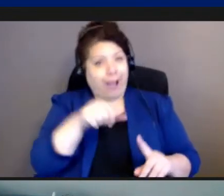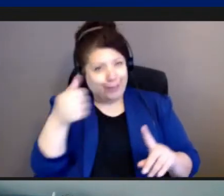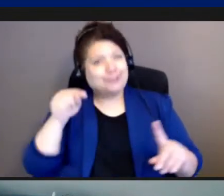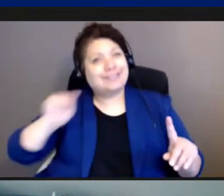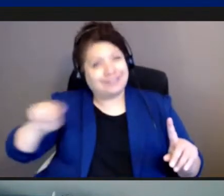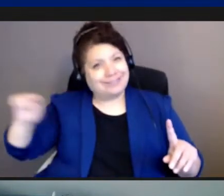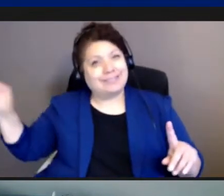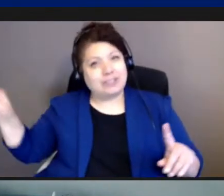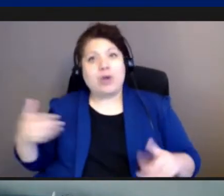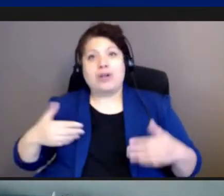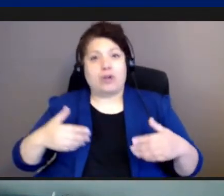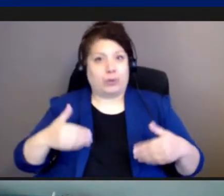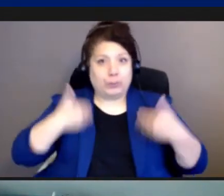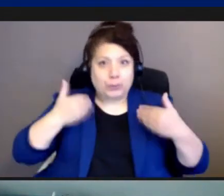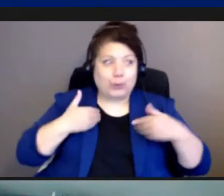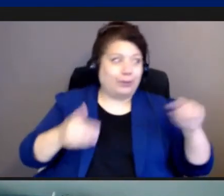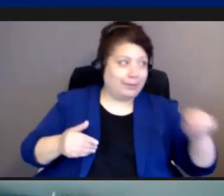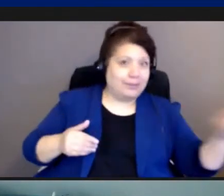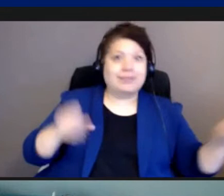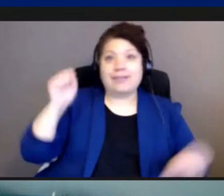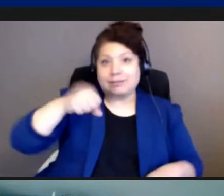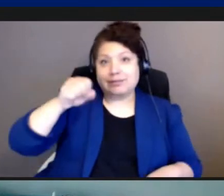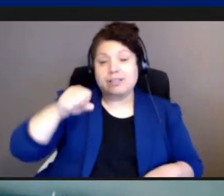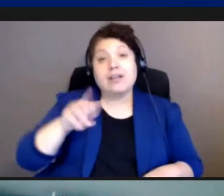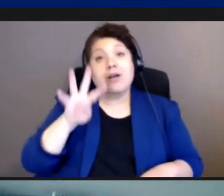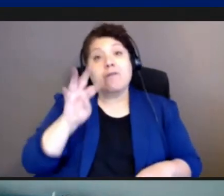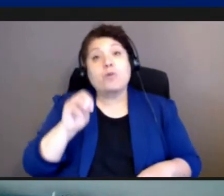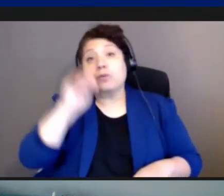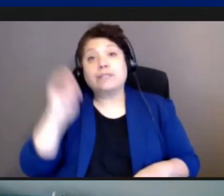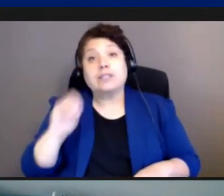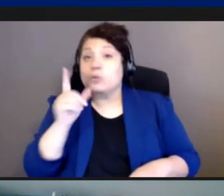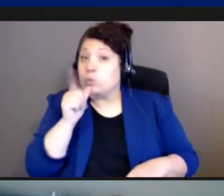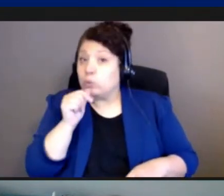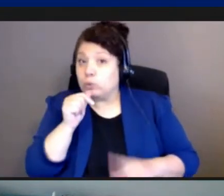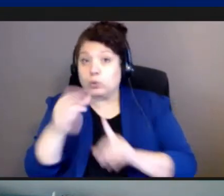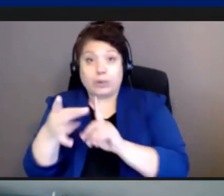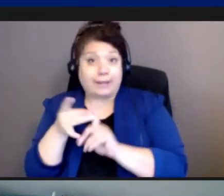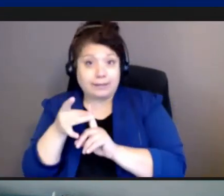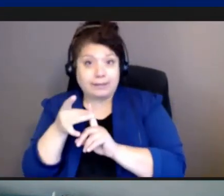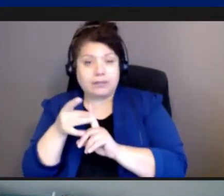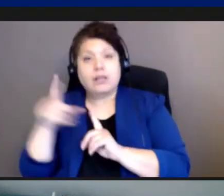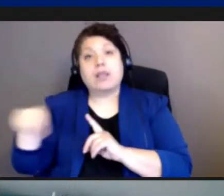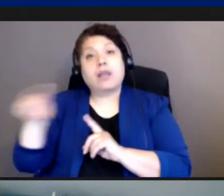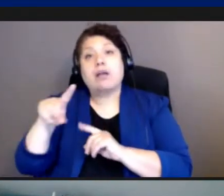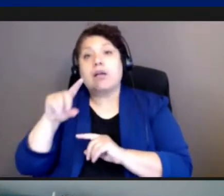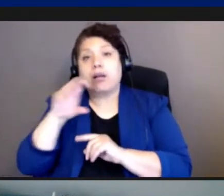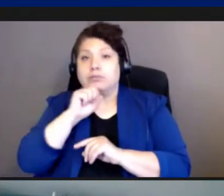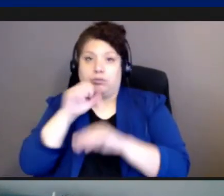almost 40% of the cases are in people over the age of 40. And